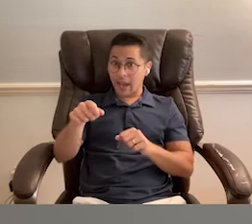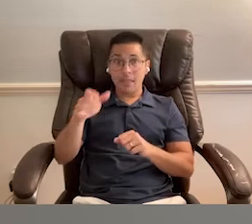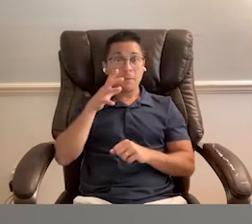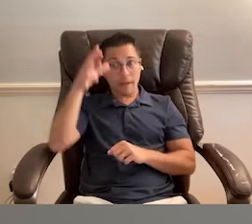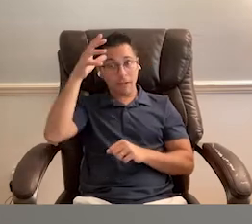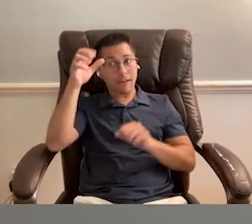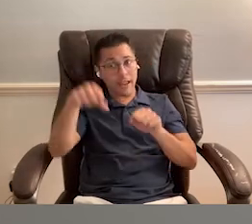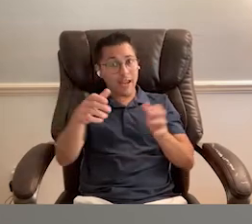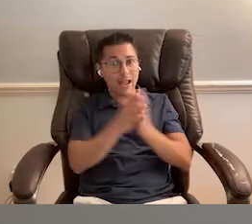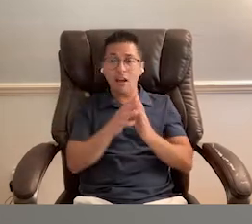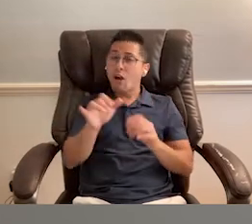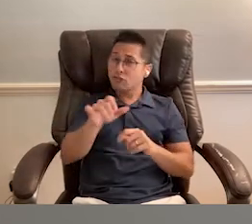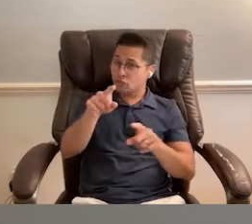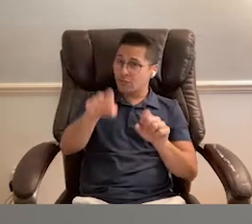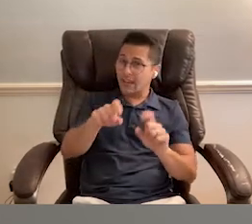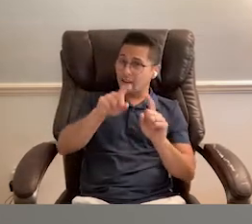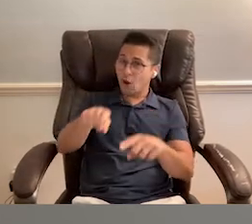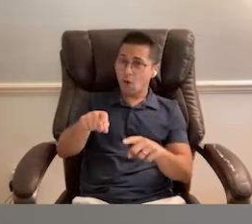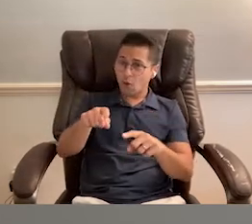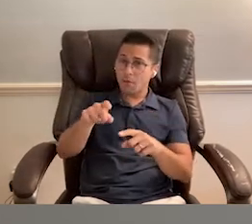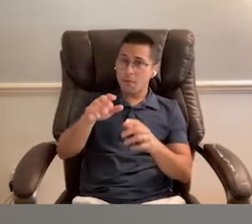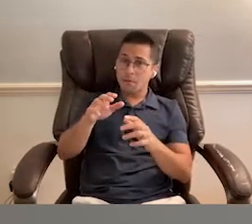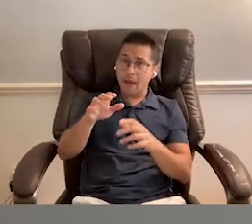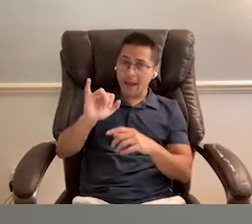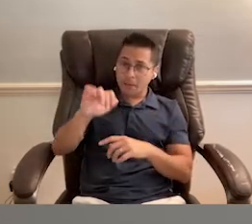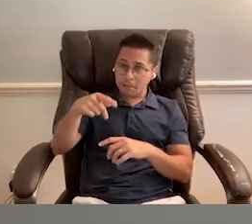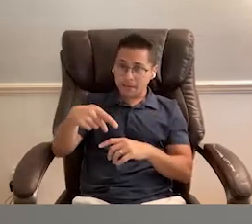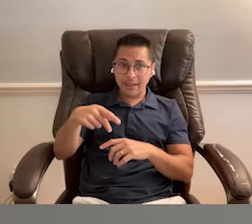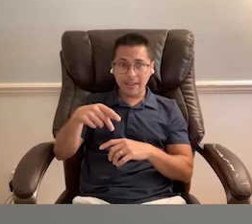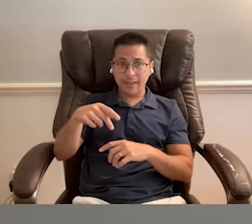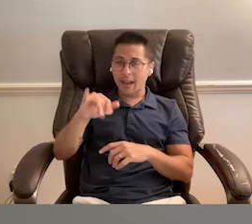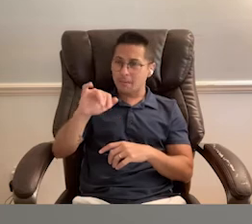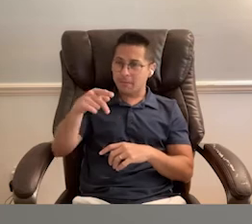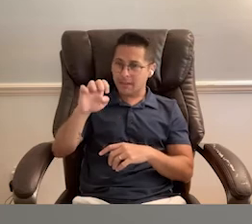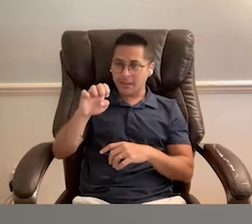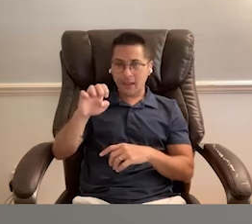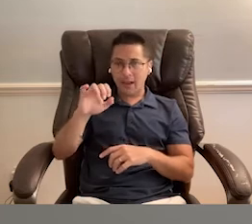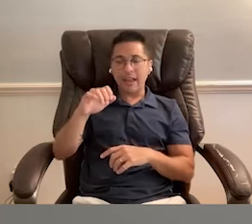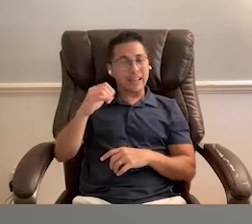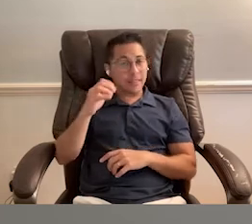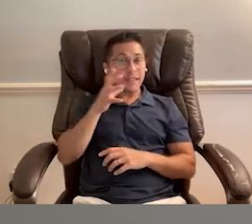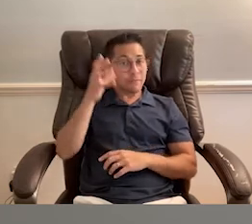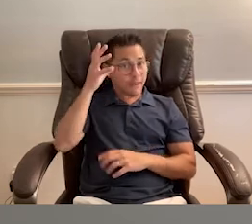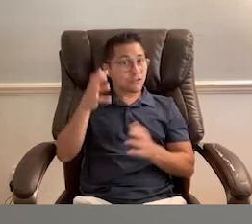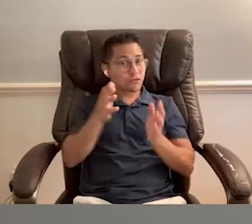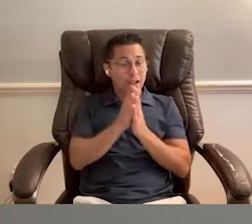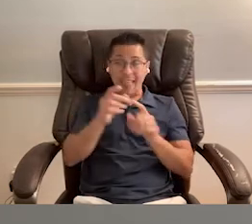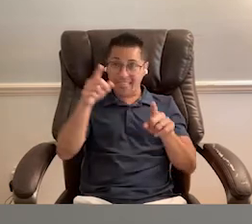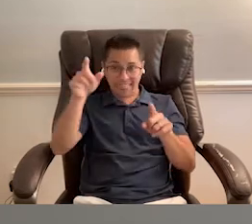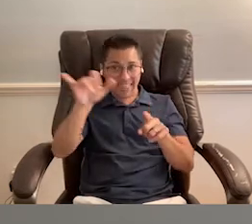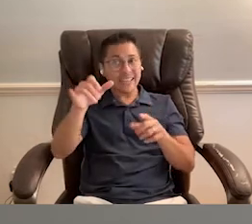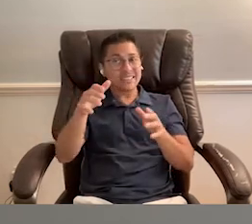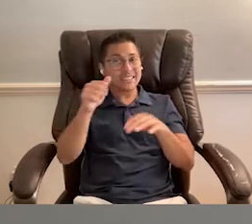don't know if it would help. You can actually attend the IEP if the parent requests. They can. Yeah. Yeah, you have can invite, go. you can invite. Yeah, no, And they can do. send, they can send